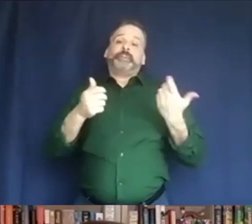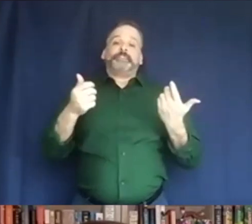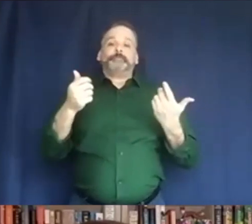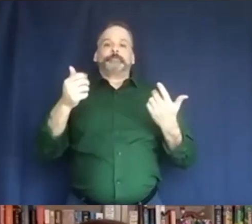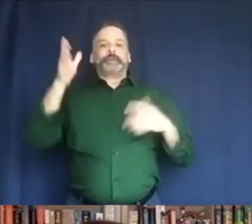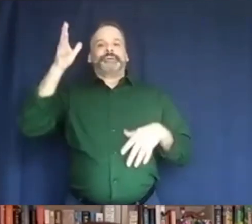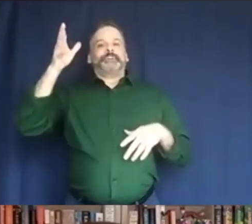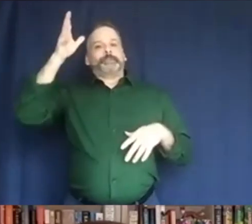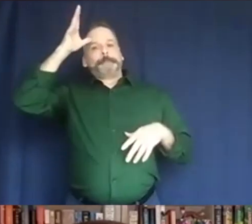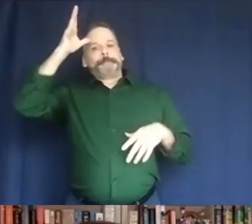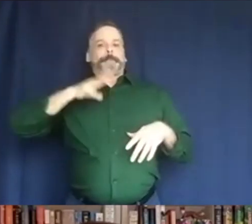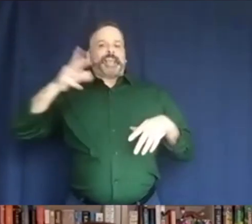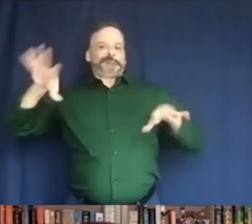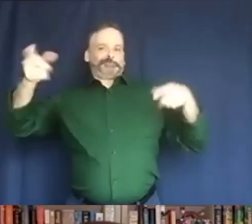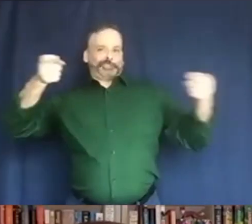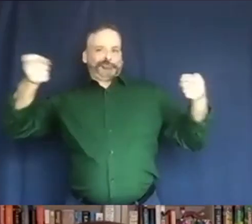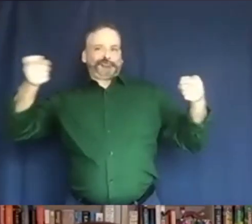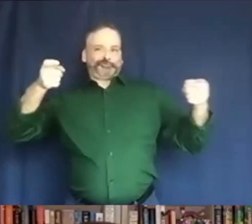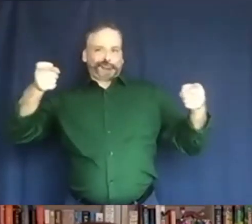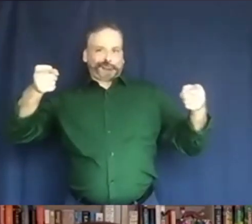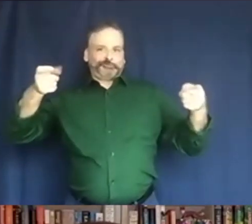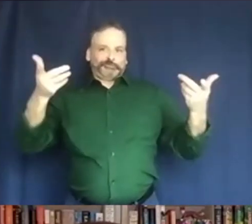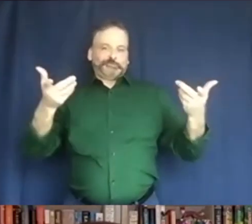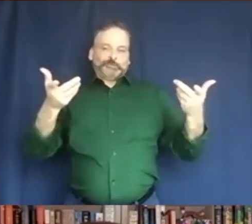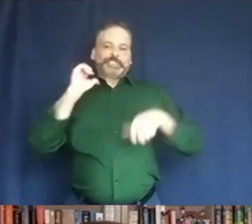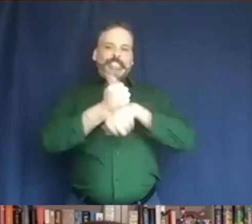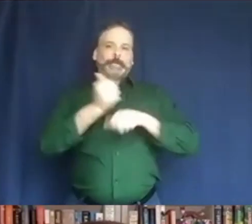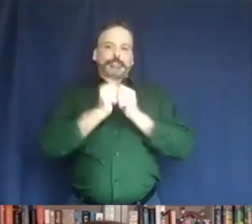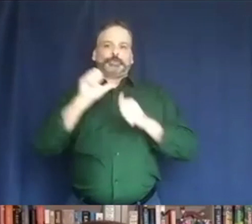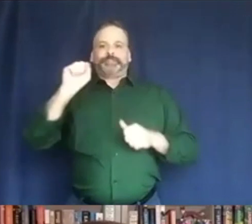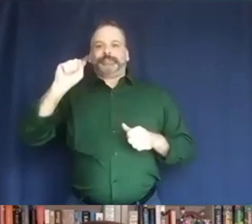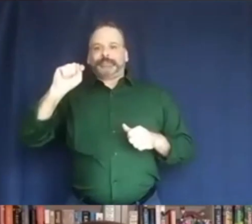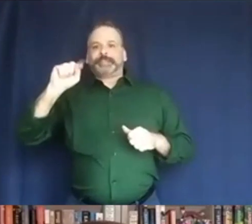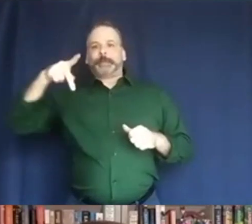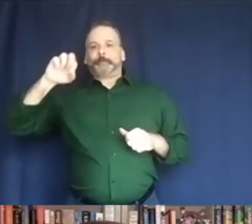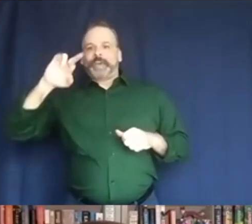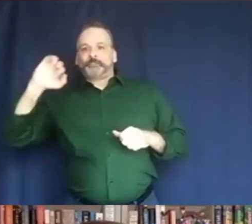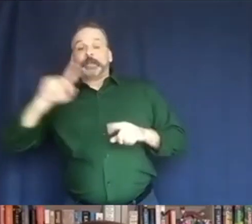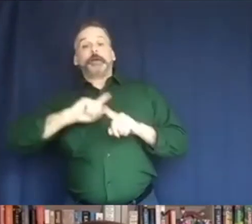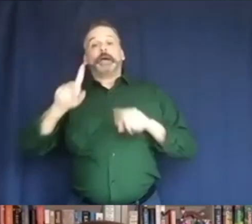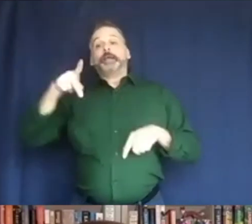so that kind of ended. But in pagan Irish culture, there's this very strong,